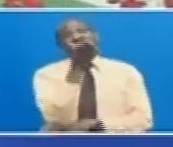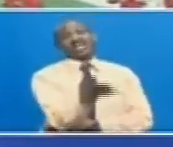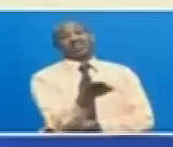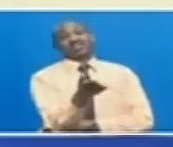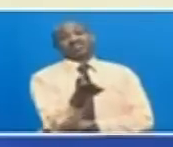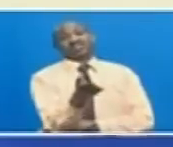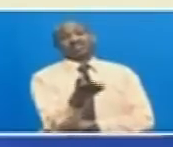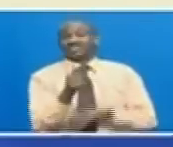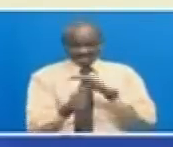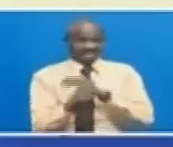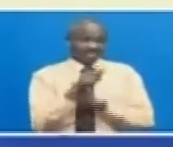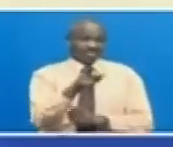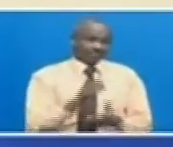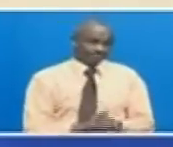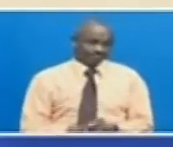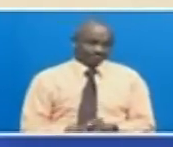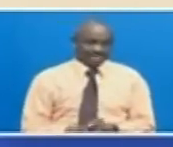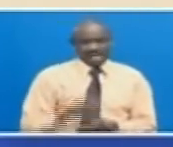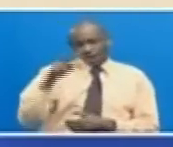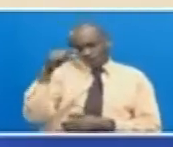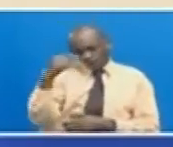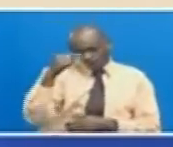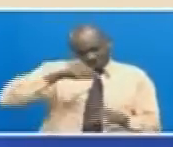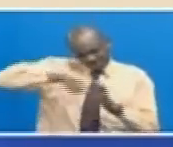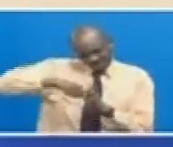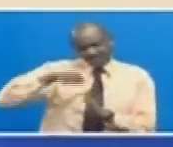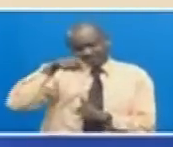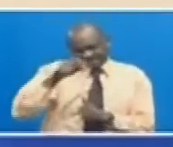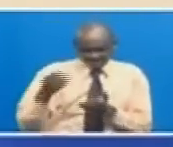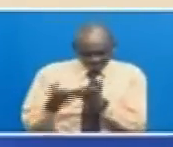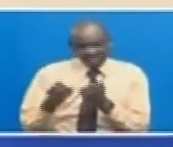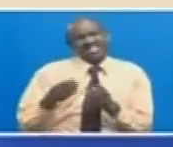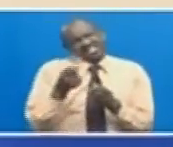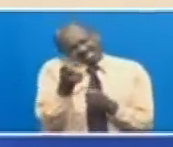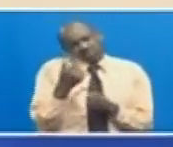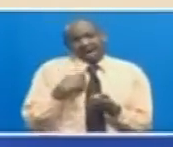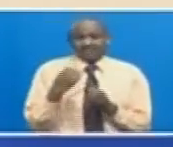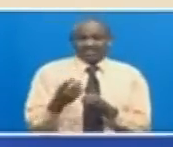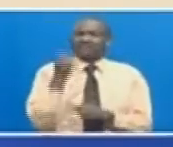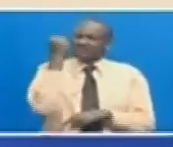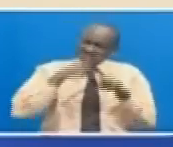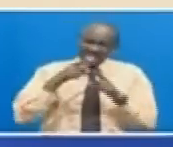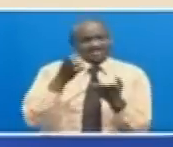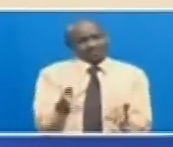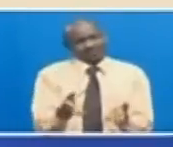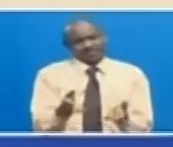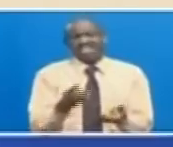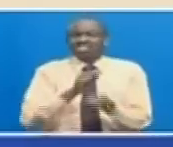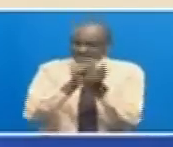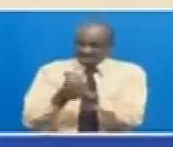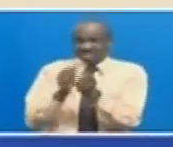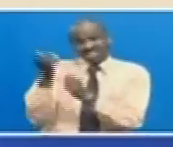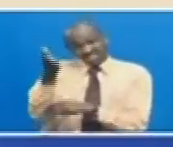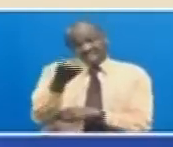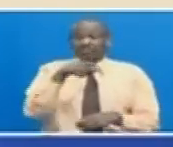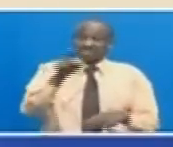dangerous. The gold miners at Rustam have very little to show for their trade. 5 years. The more things have changed, the more they